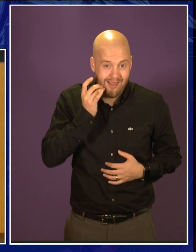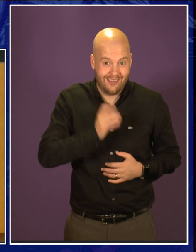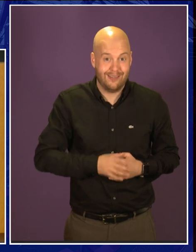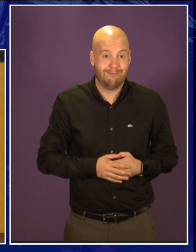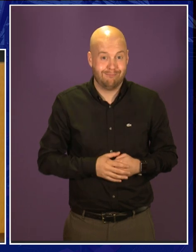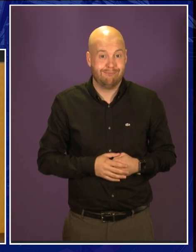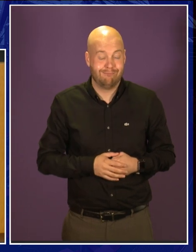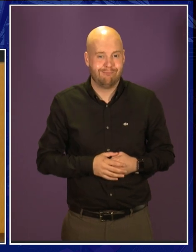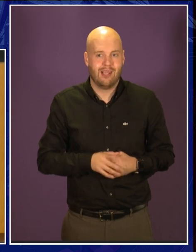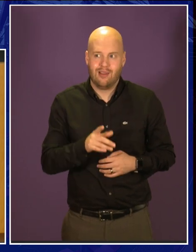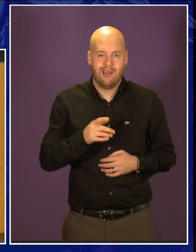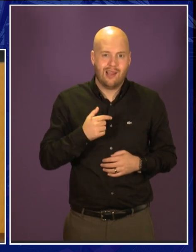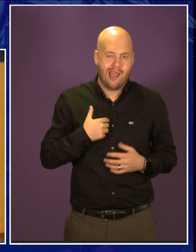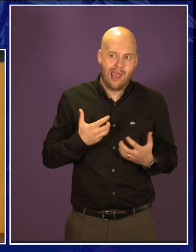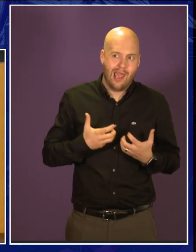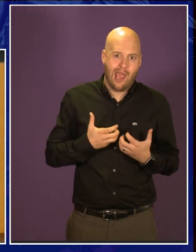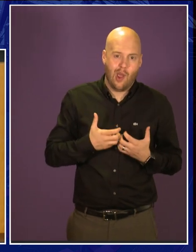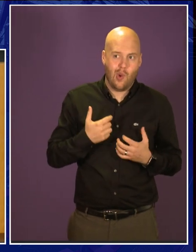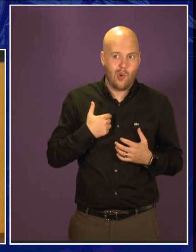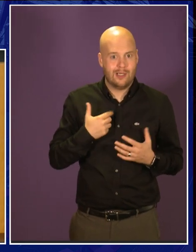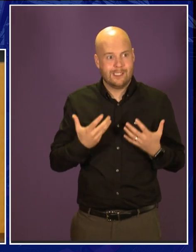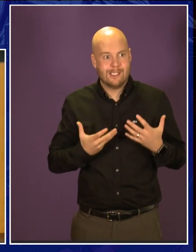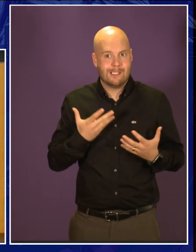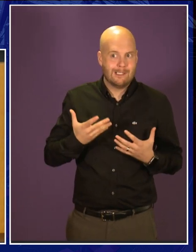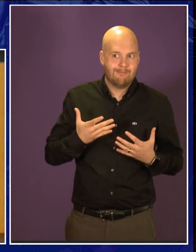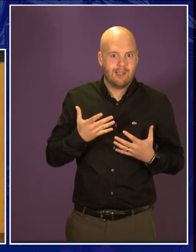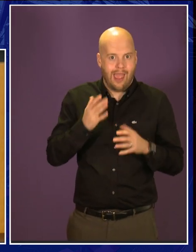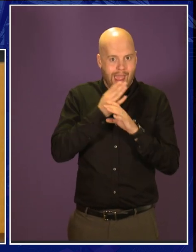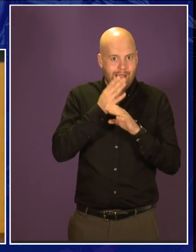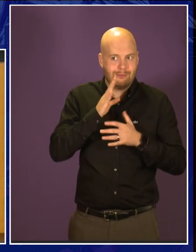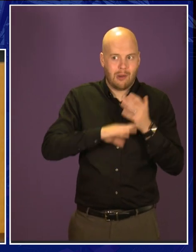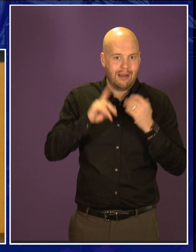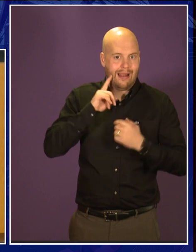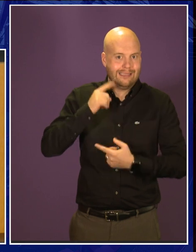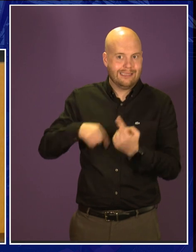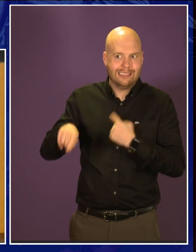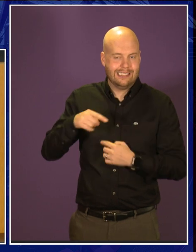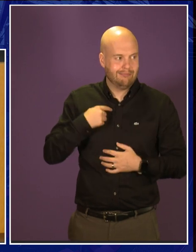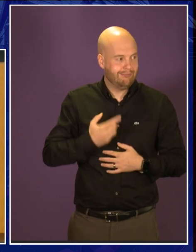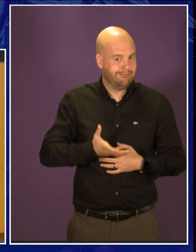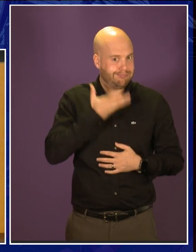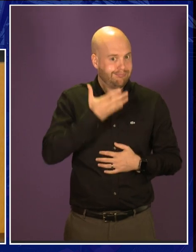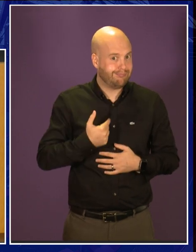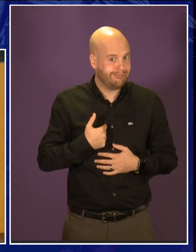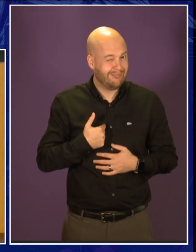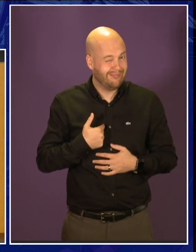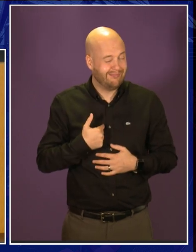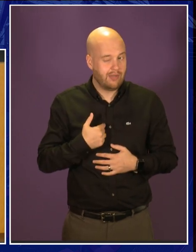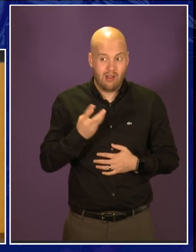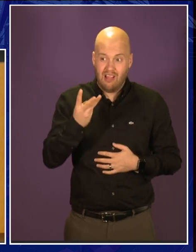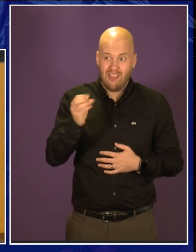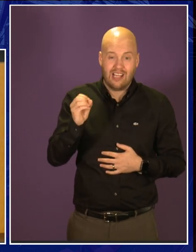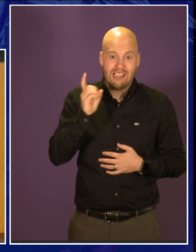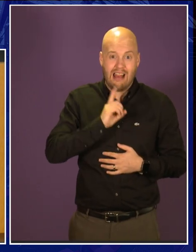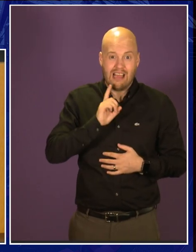And how to convince the ladies that I'm shy, I'm not afraid? Because all of them, because we are late, they stop us, the soldier, and 30 ladies are screaming at